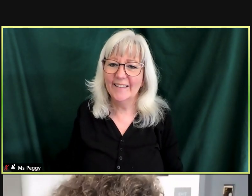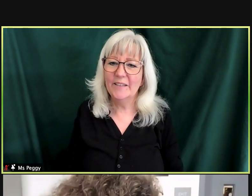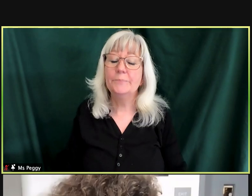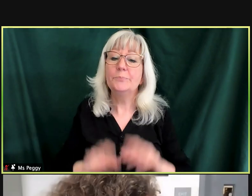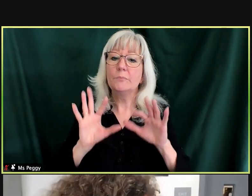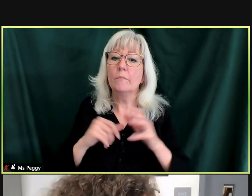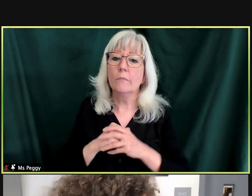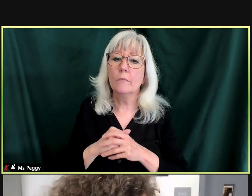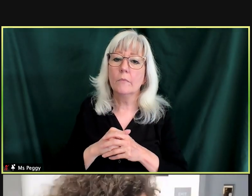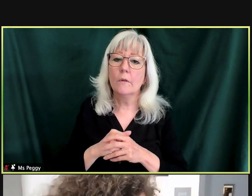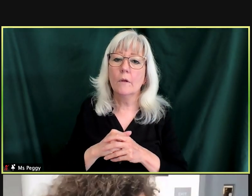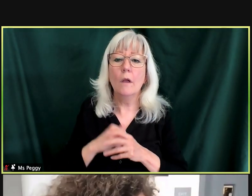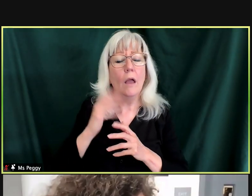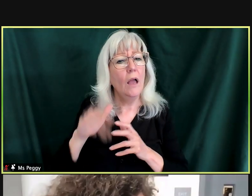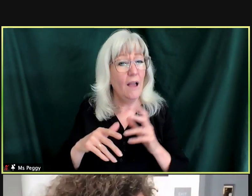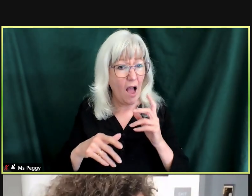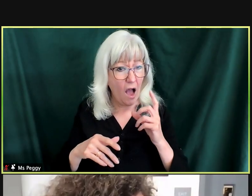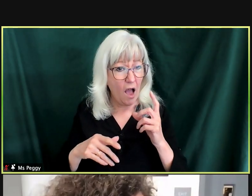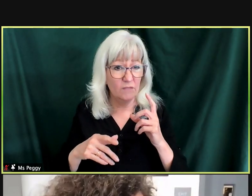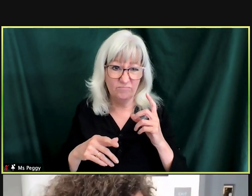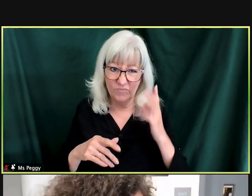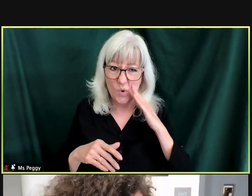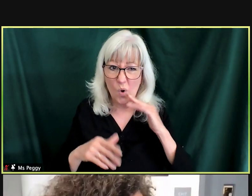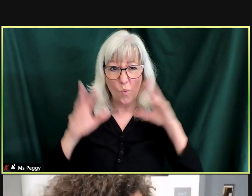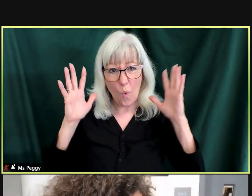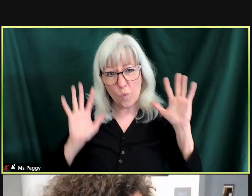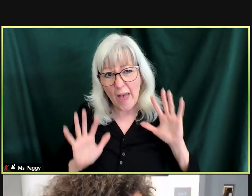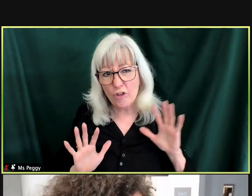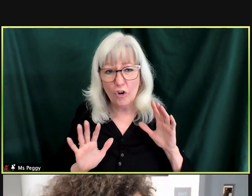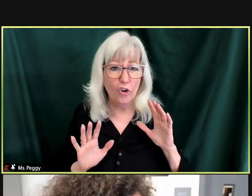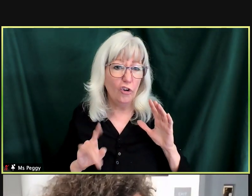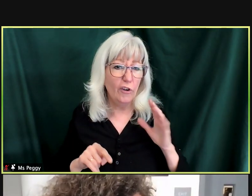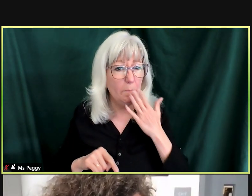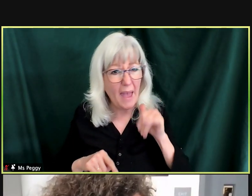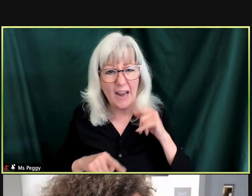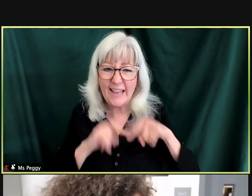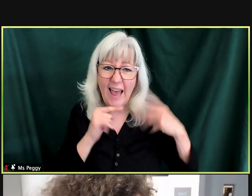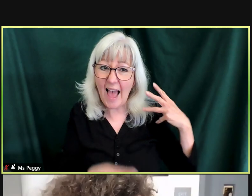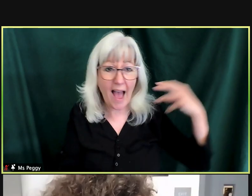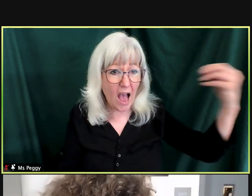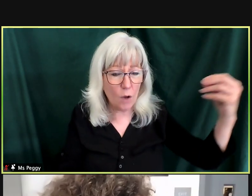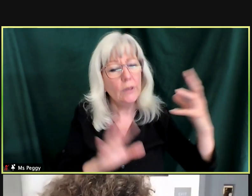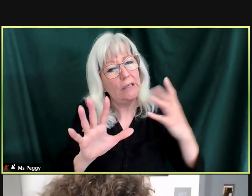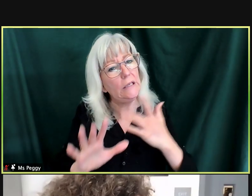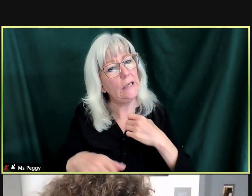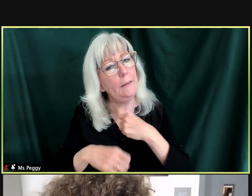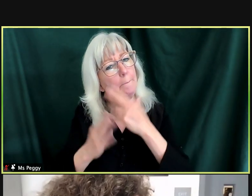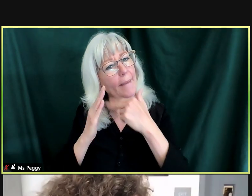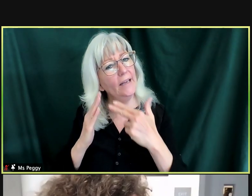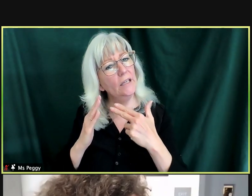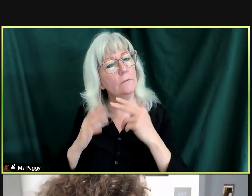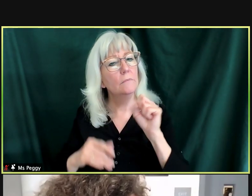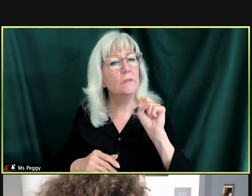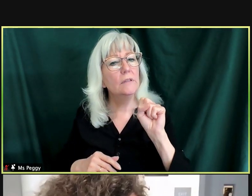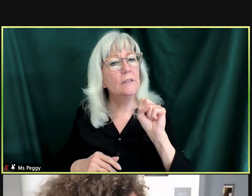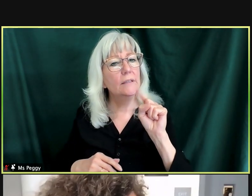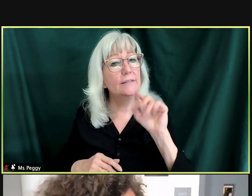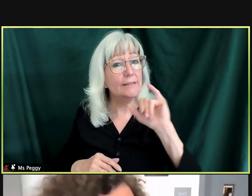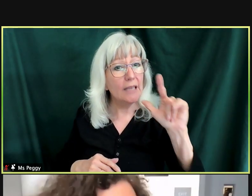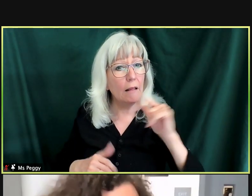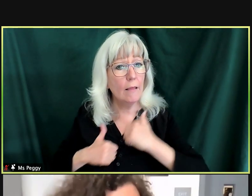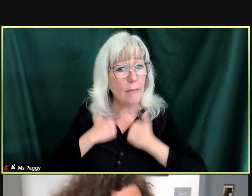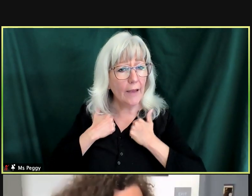So I think on the days he couldn't get out, he painted some pretty beautiful and solid still lifes. And you'll see